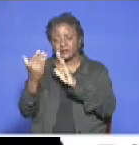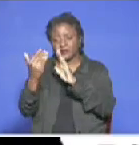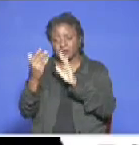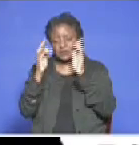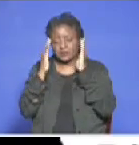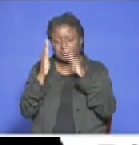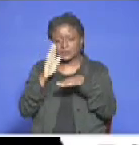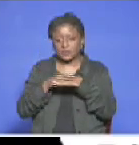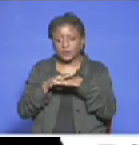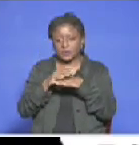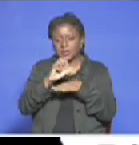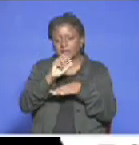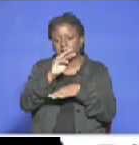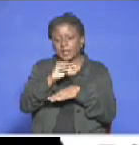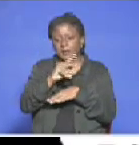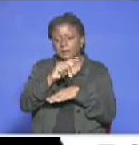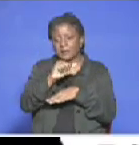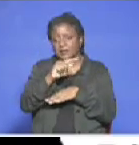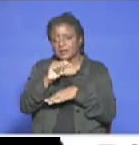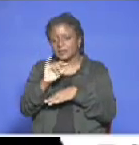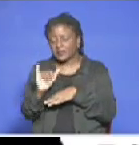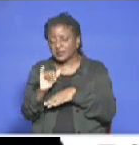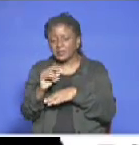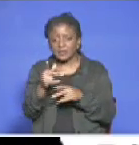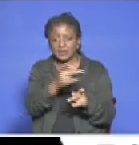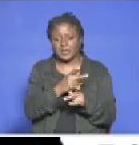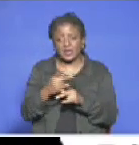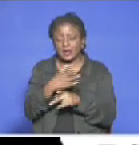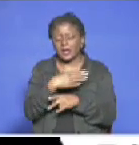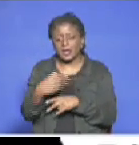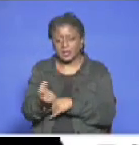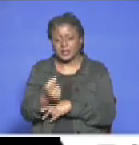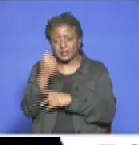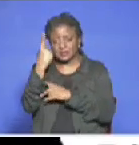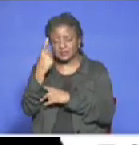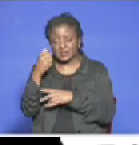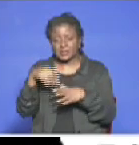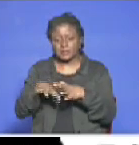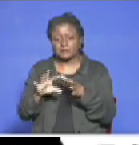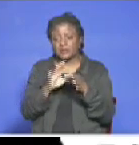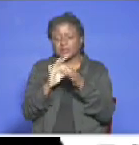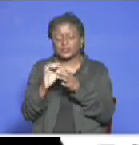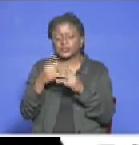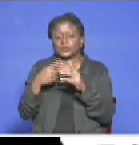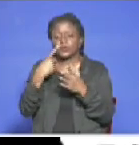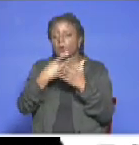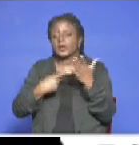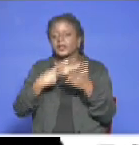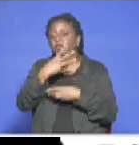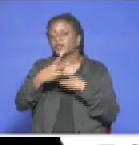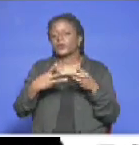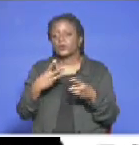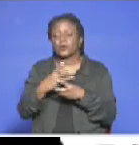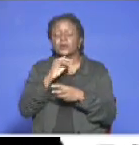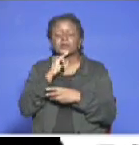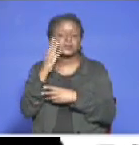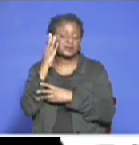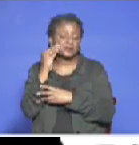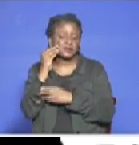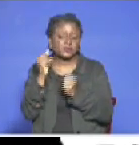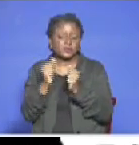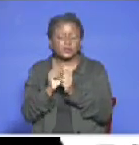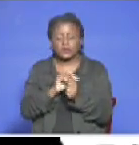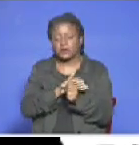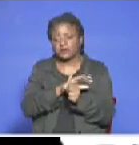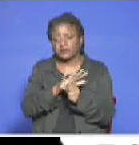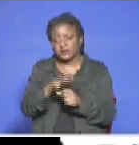what our country and the world is experiencing due to the COVID-19 pandemic. Primary, junior, senior, and college students can select